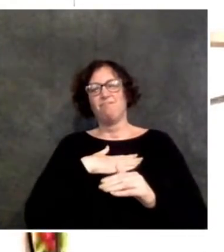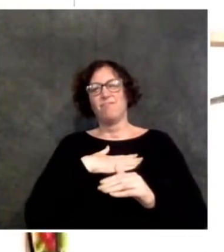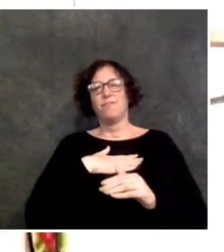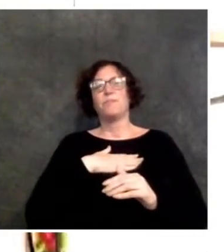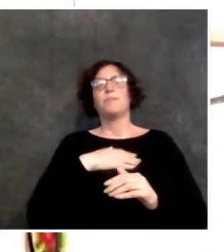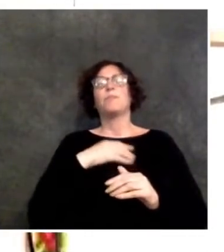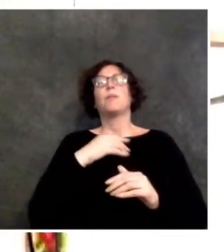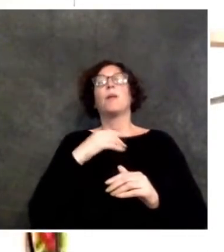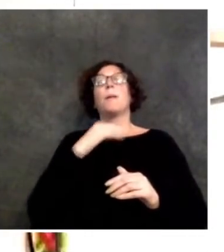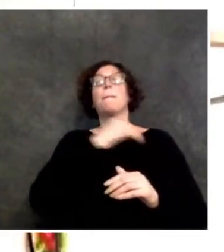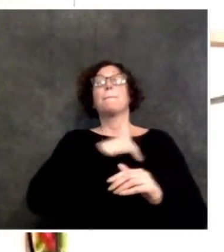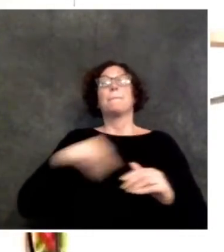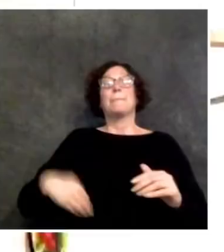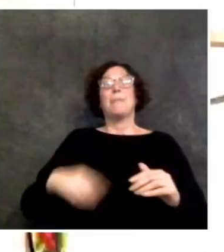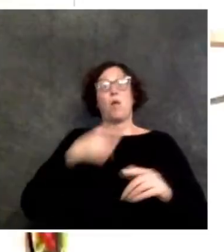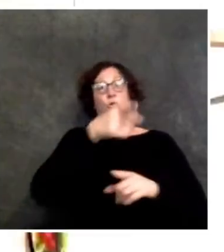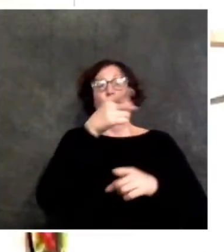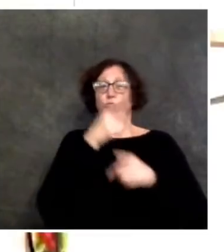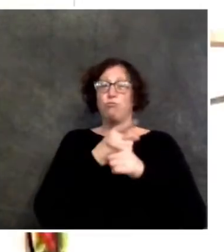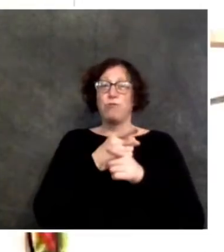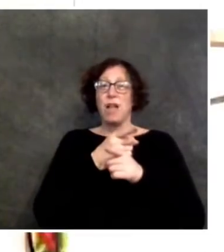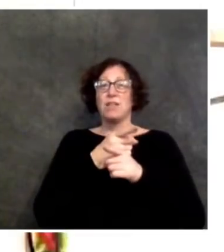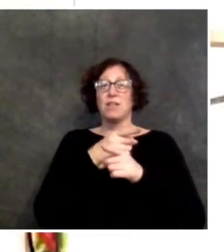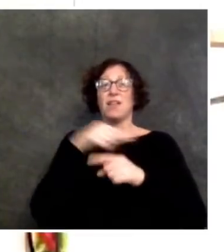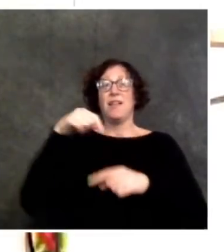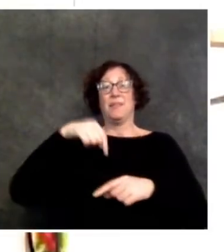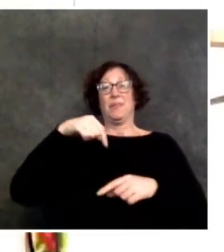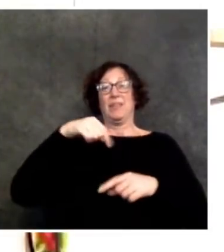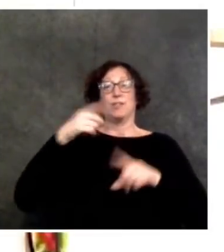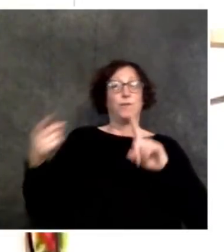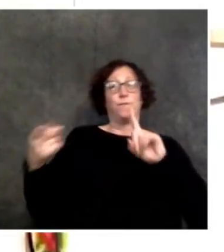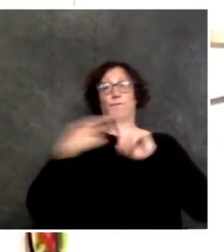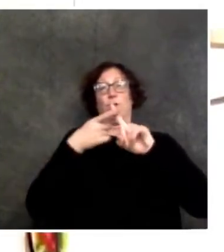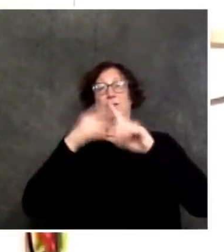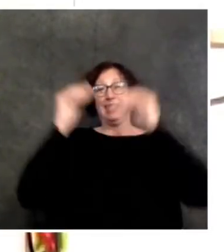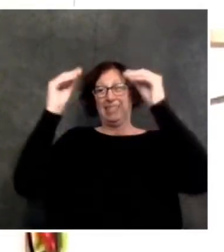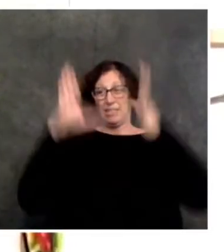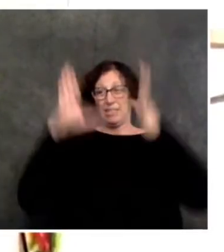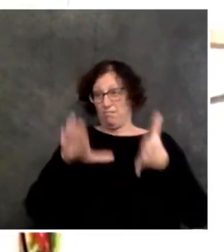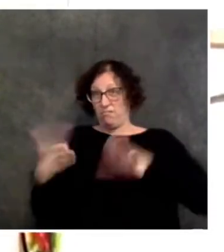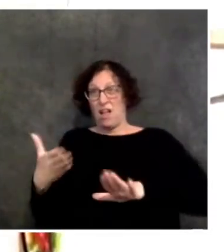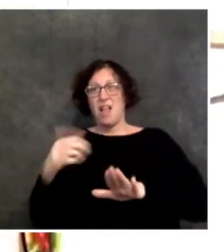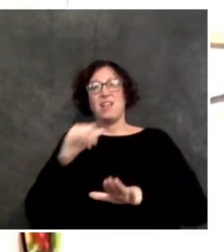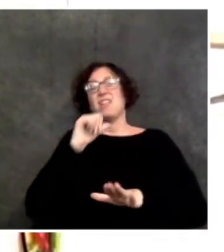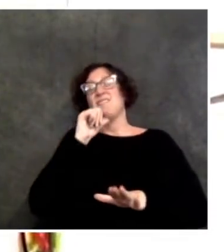or the last of beloved community members that are going to succumb to this